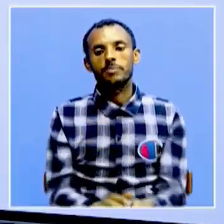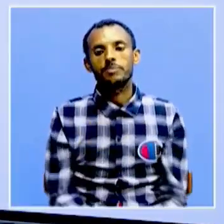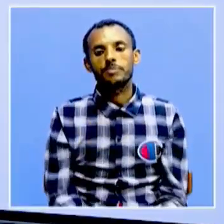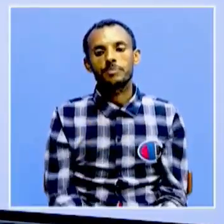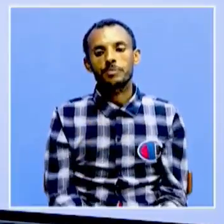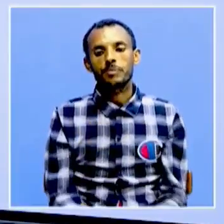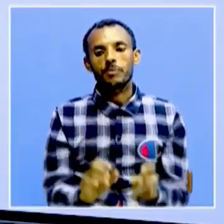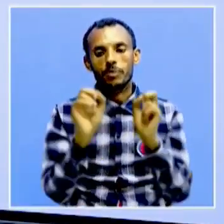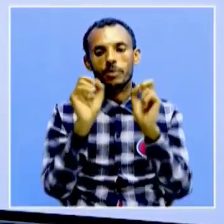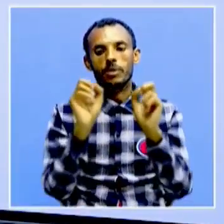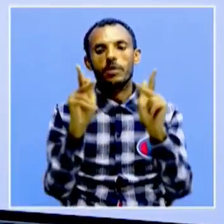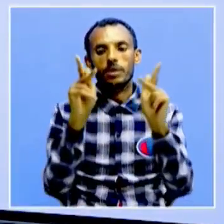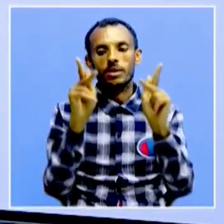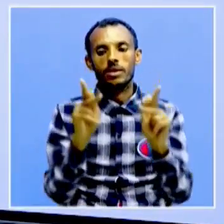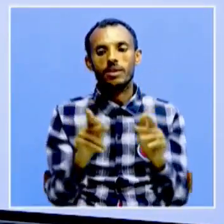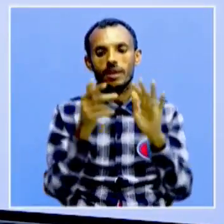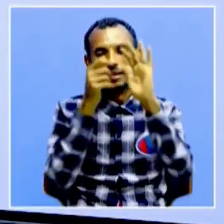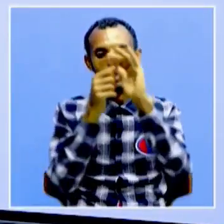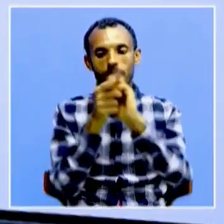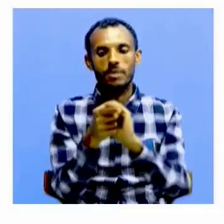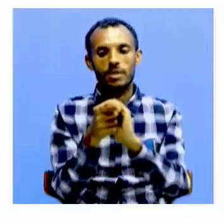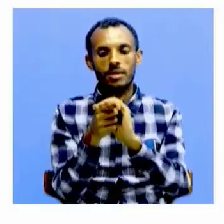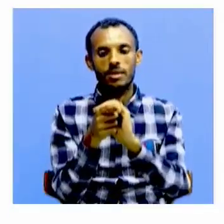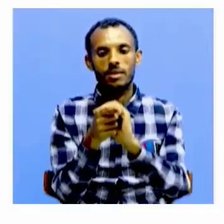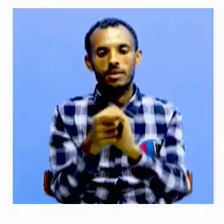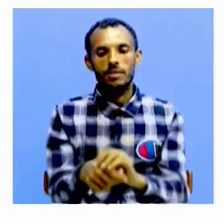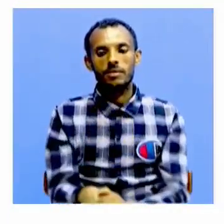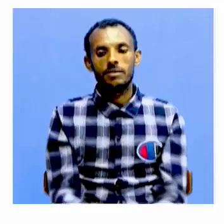Okay. Example.